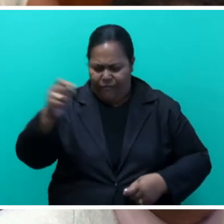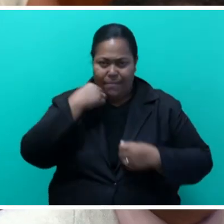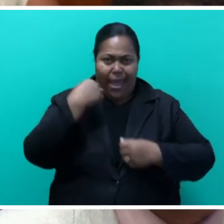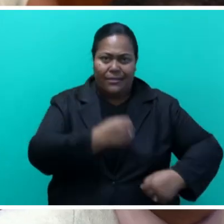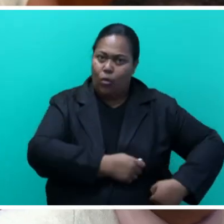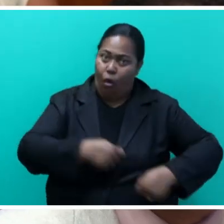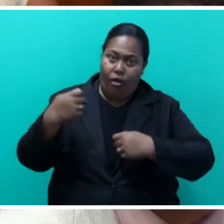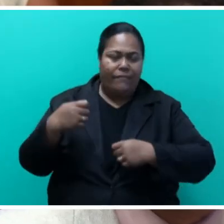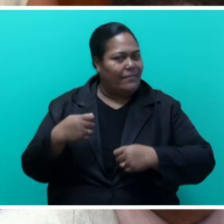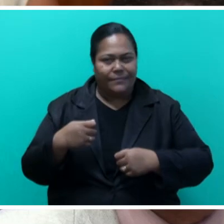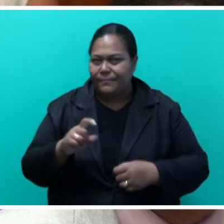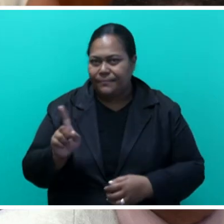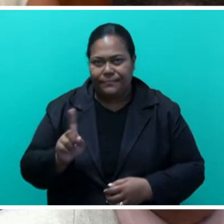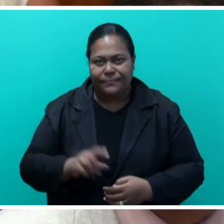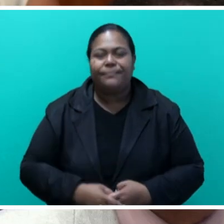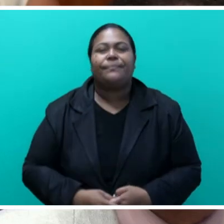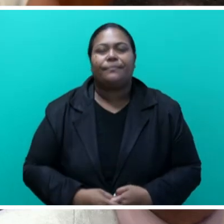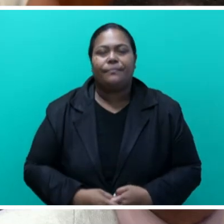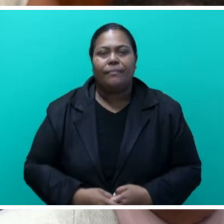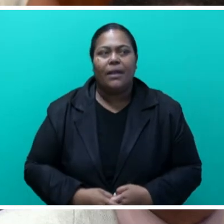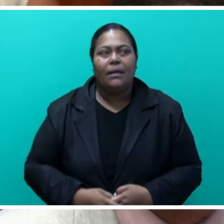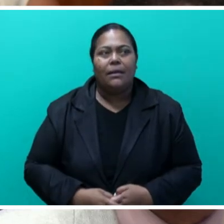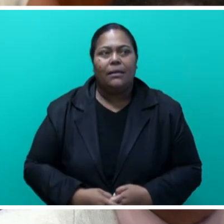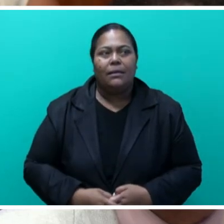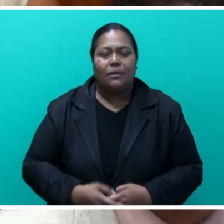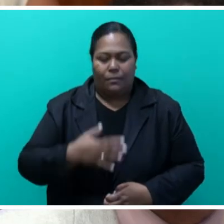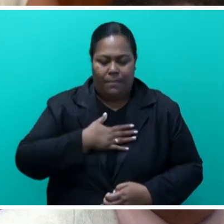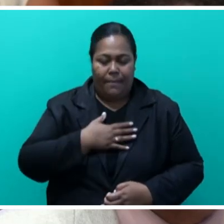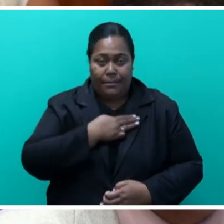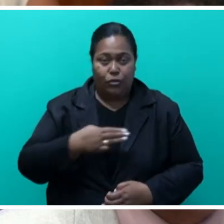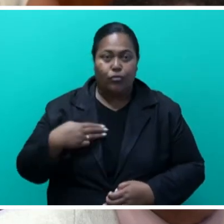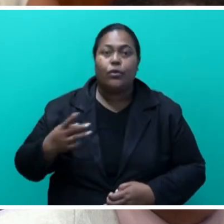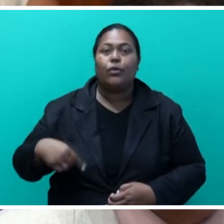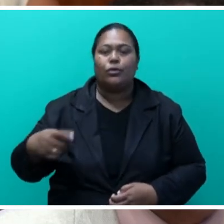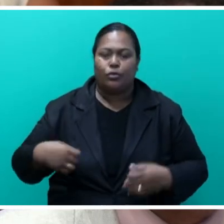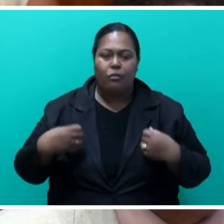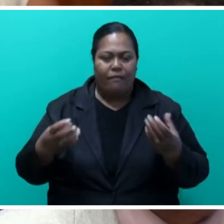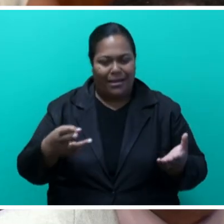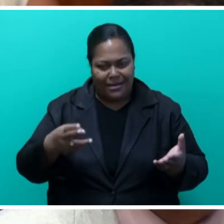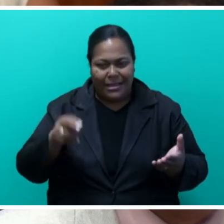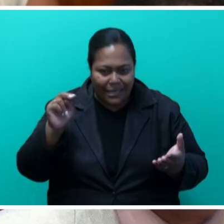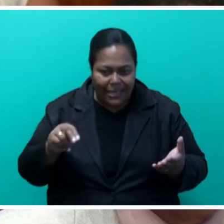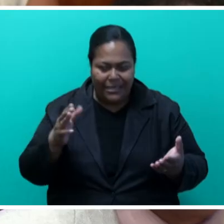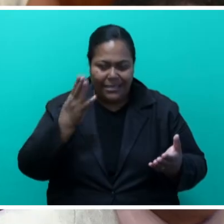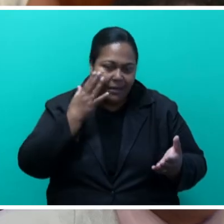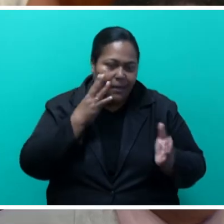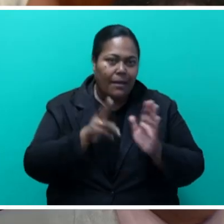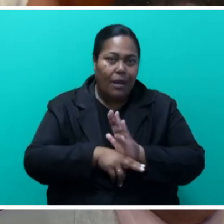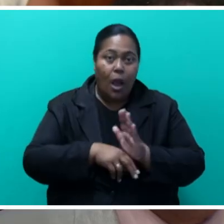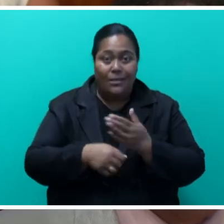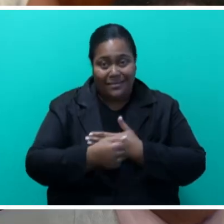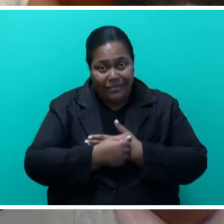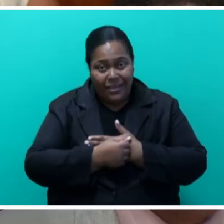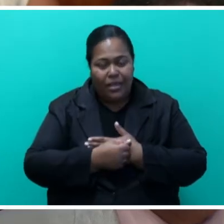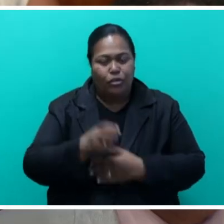Speaker, sir, in addition, my Ministry continuously provides the necessary health and safety awareness and training